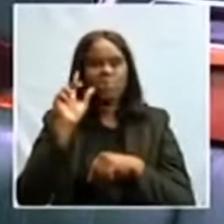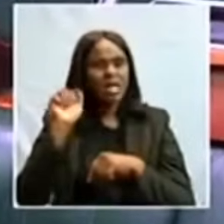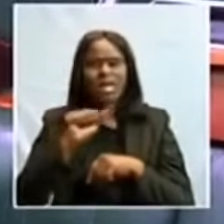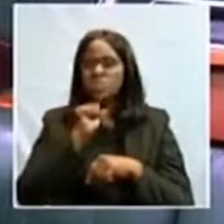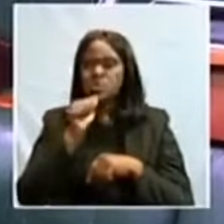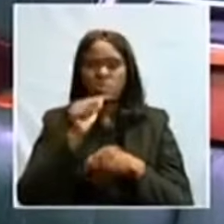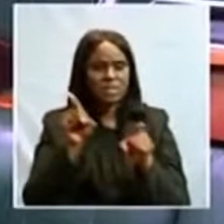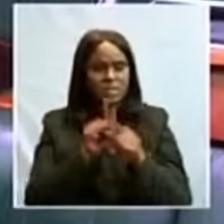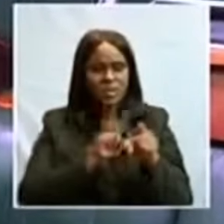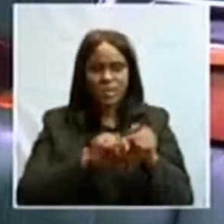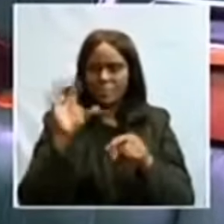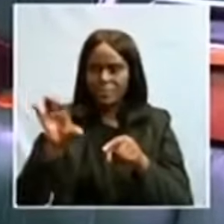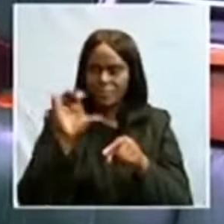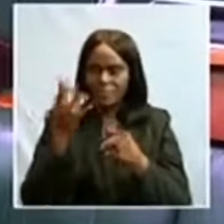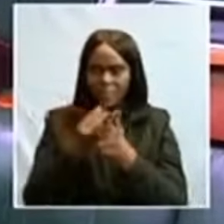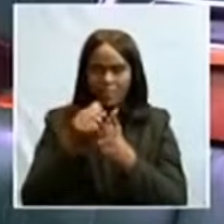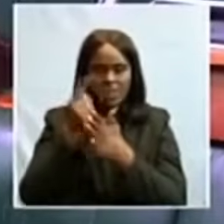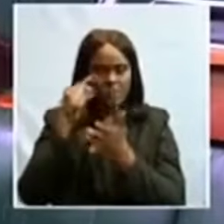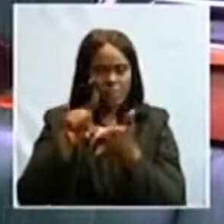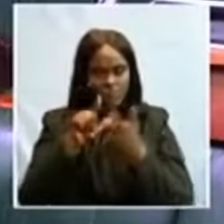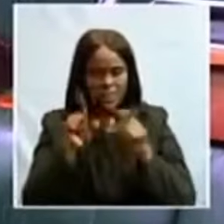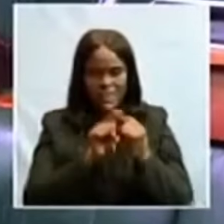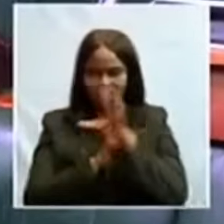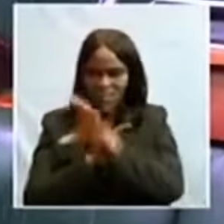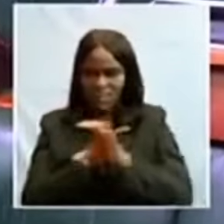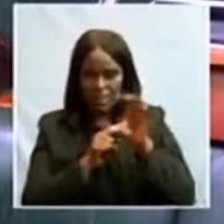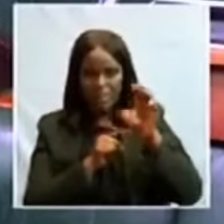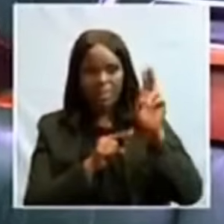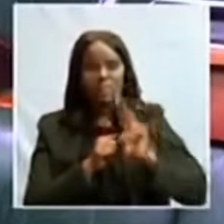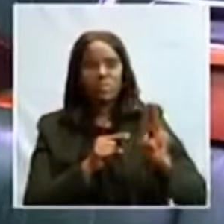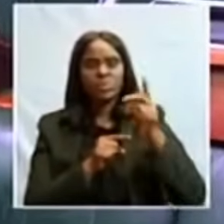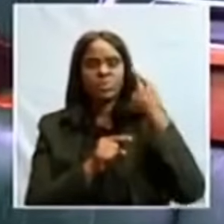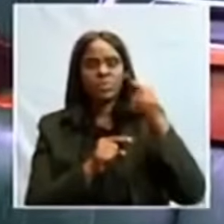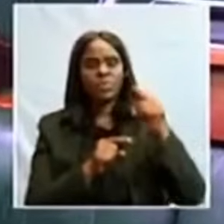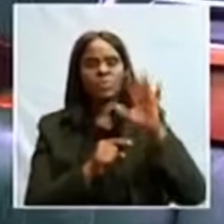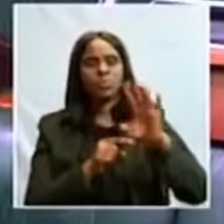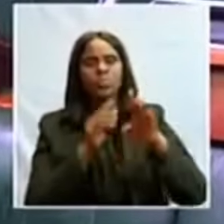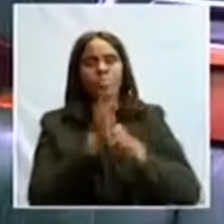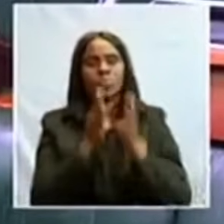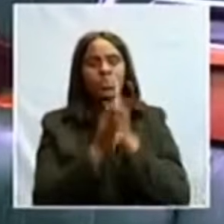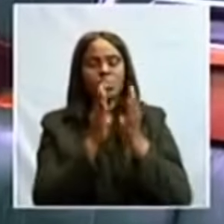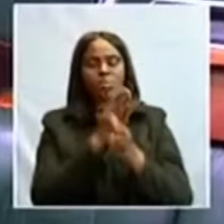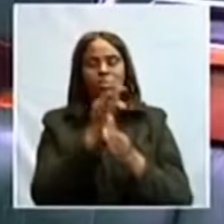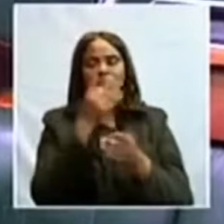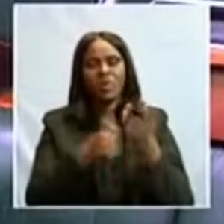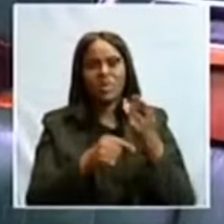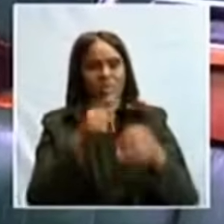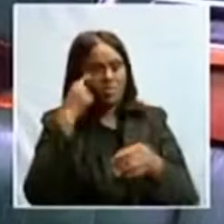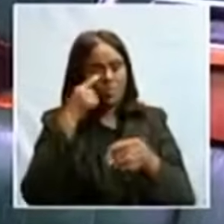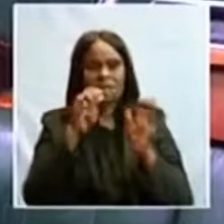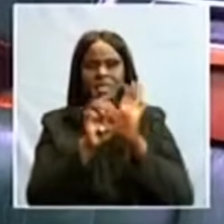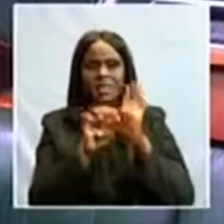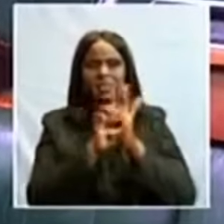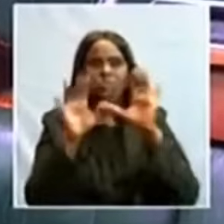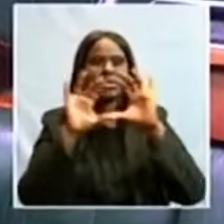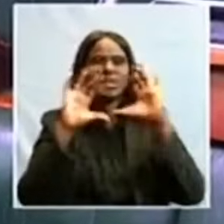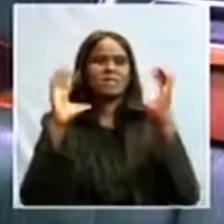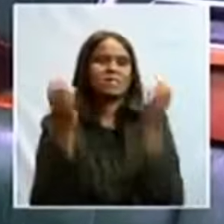get money meant for loans and grants and use it for the construction of, for instance, a